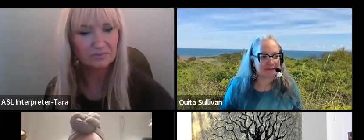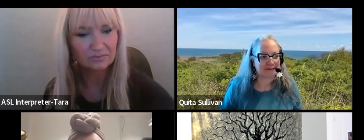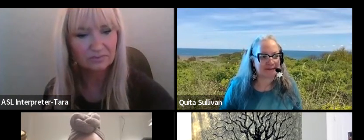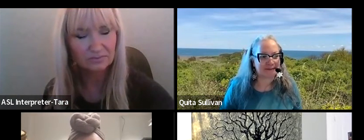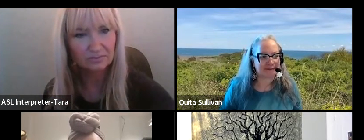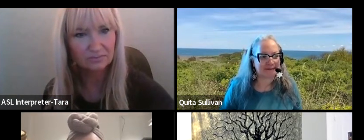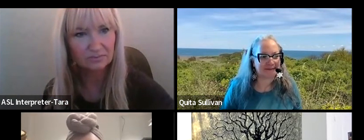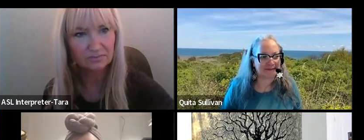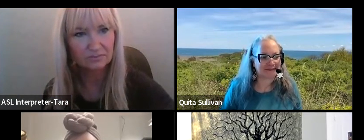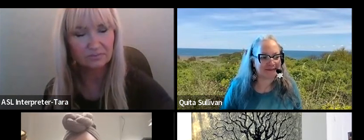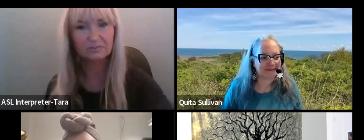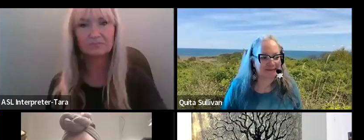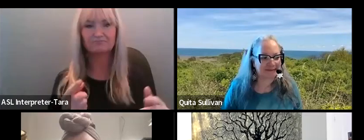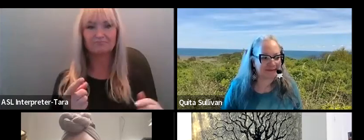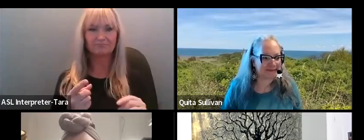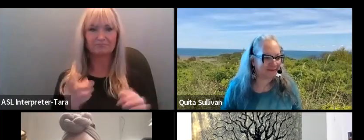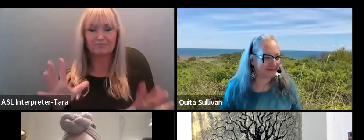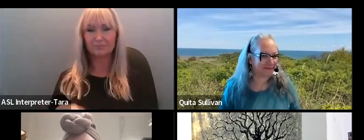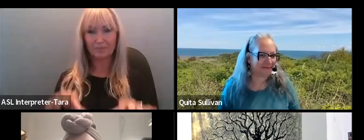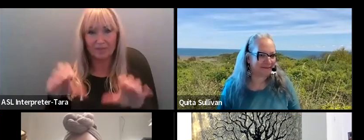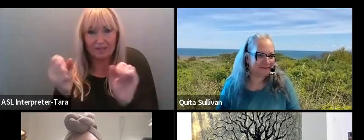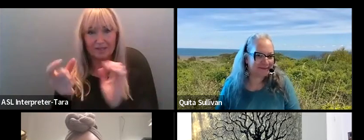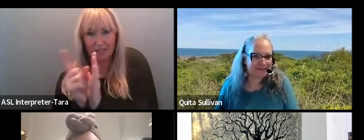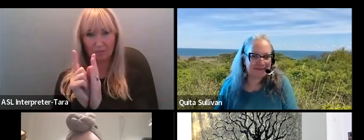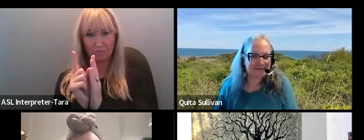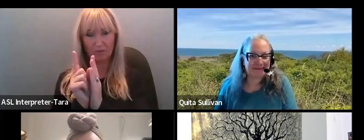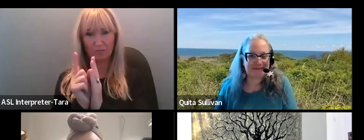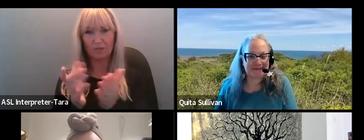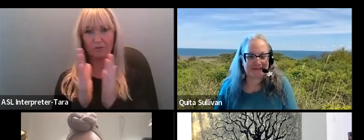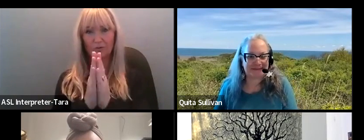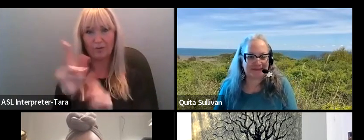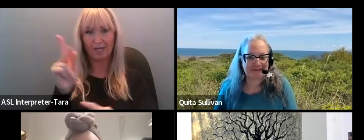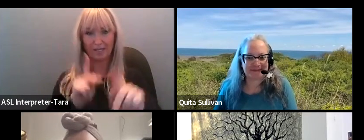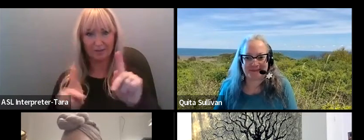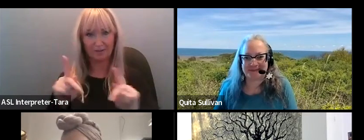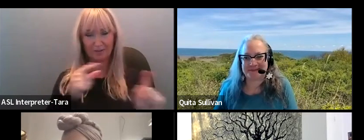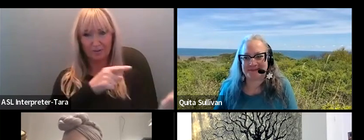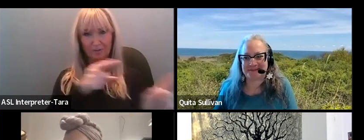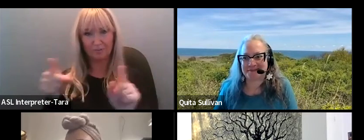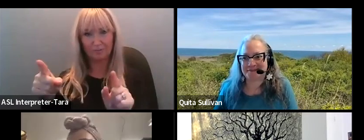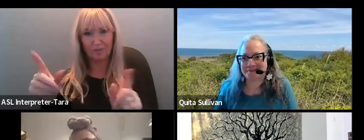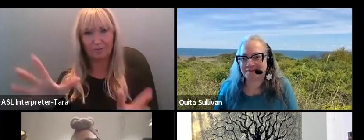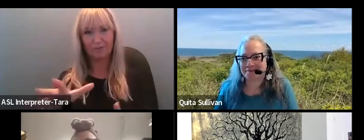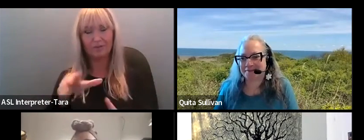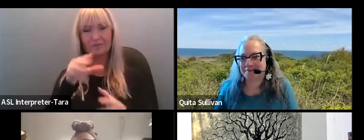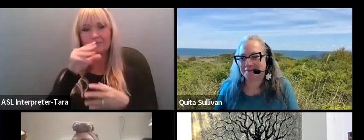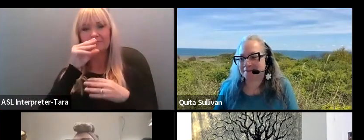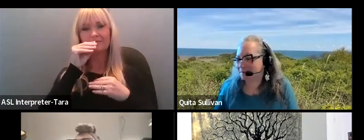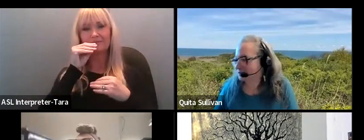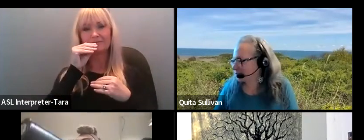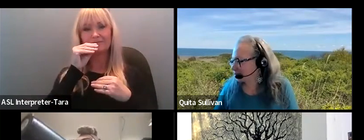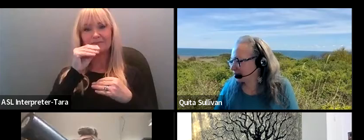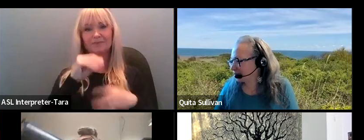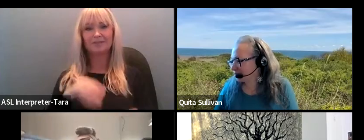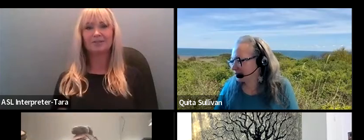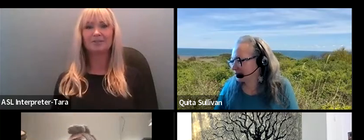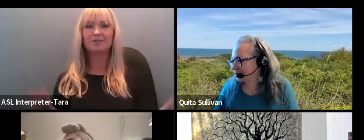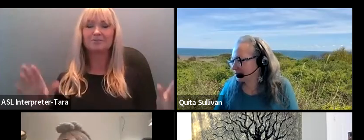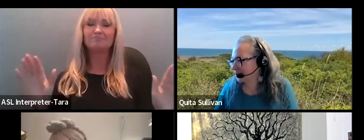taking a moment to ask folks to take a breath and sit with the performance we just got to